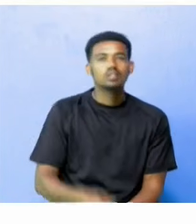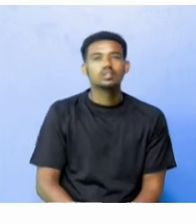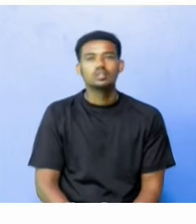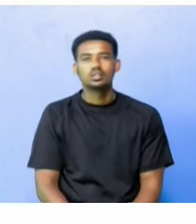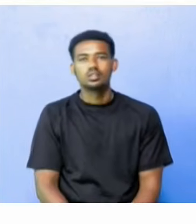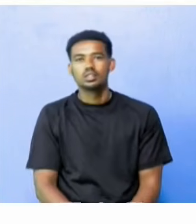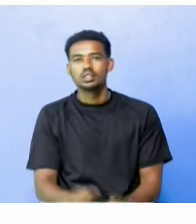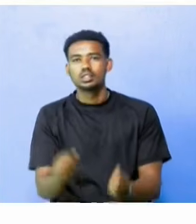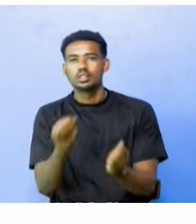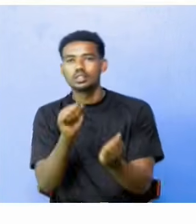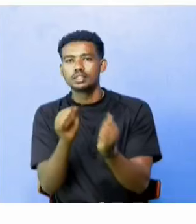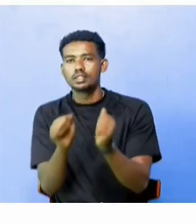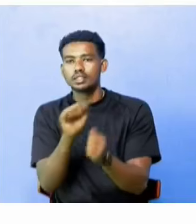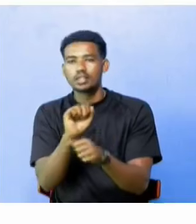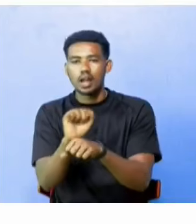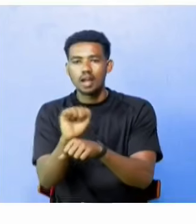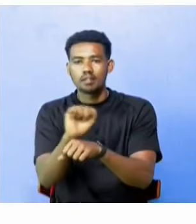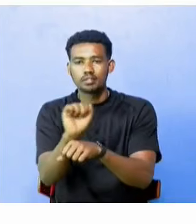drives